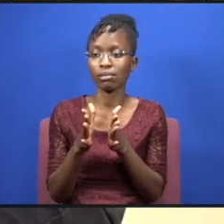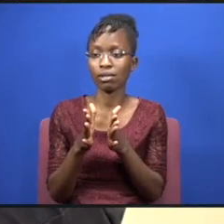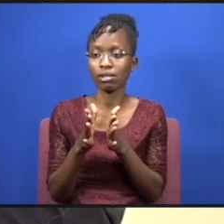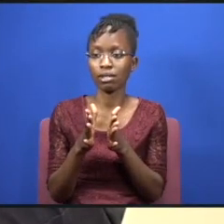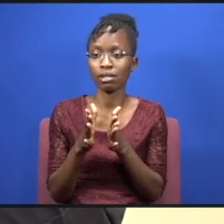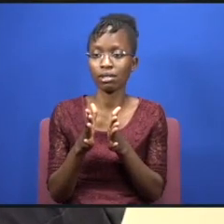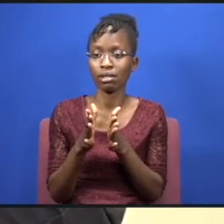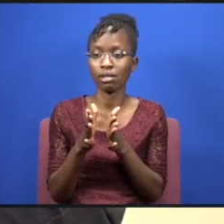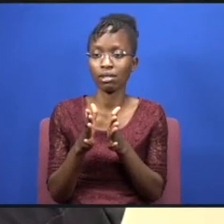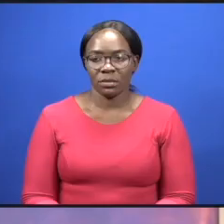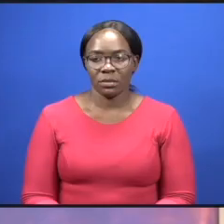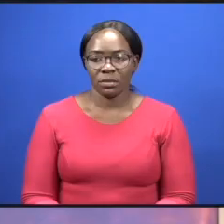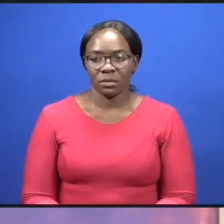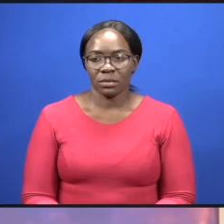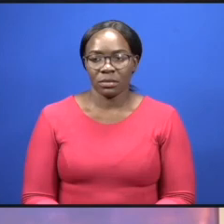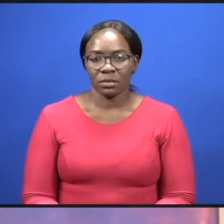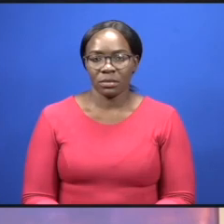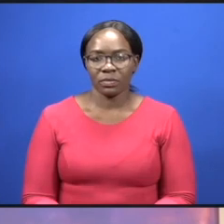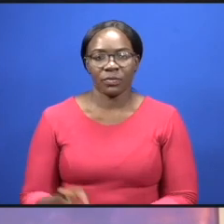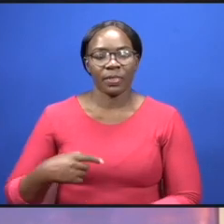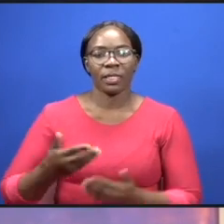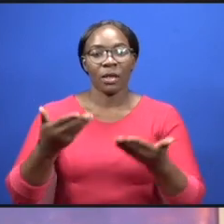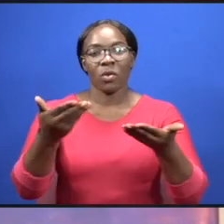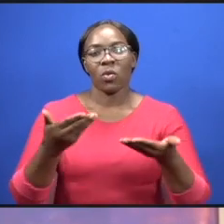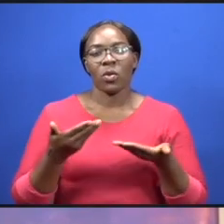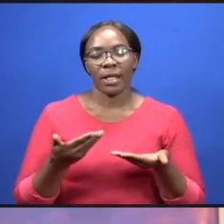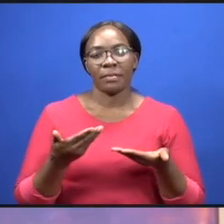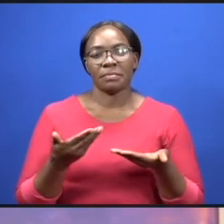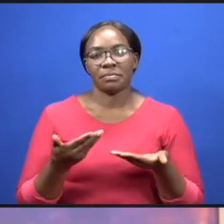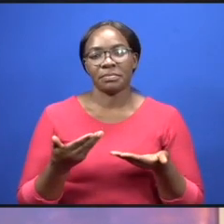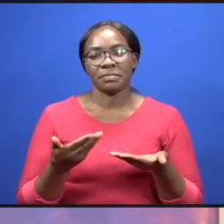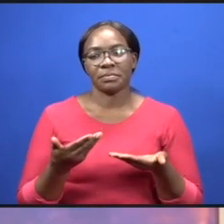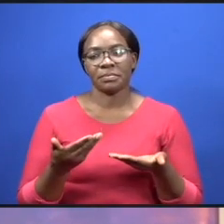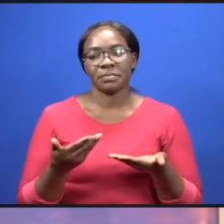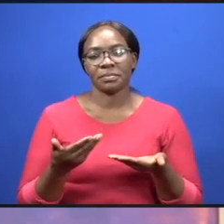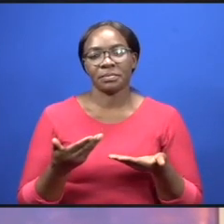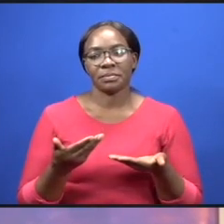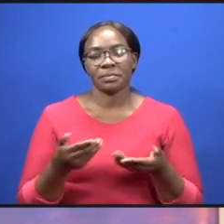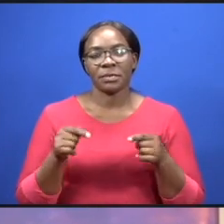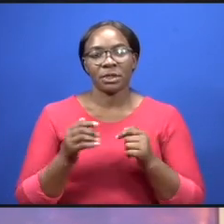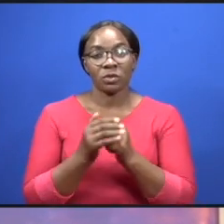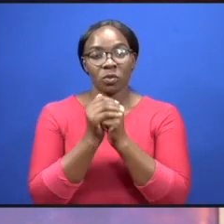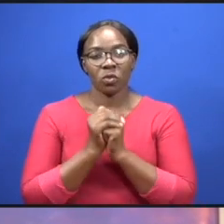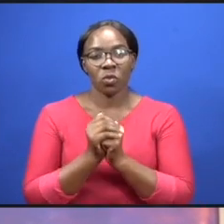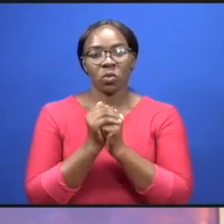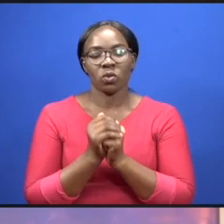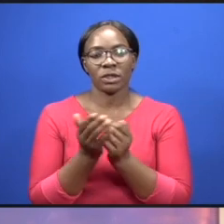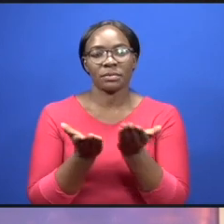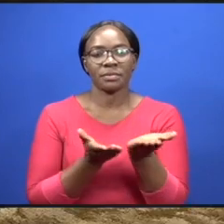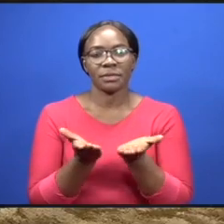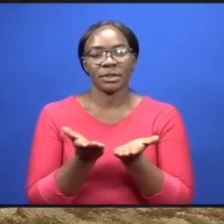Hallelujah. Hallelujah. Hallelujah. We welcome you to this, our worship